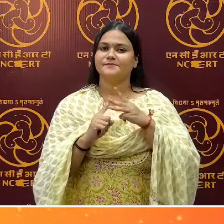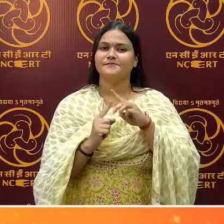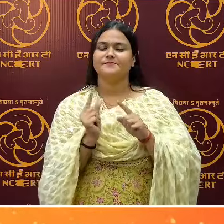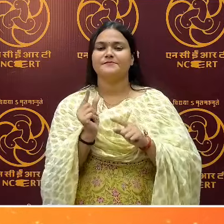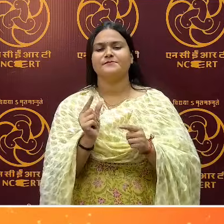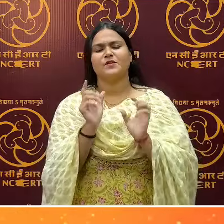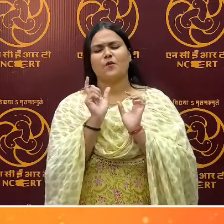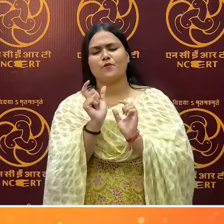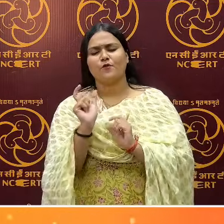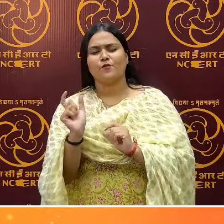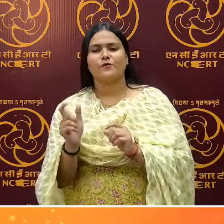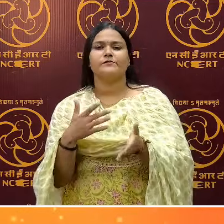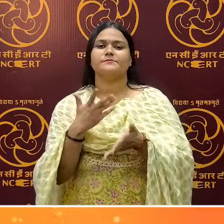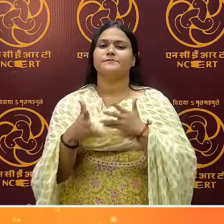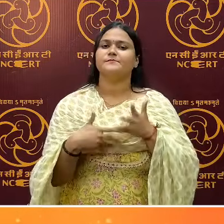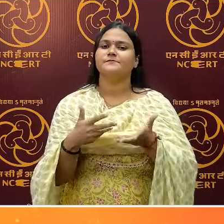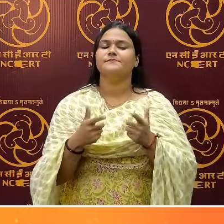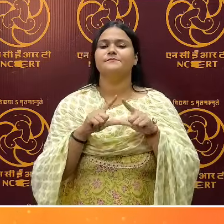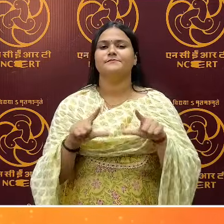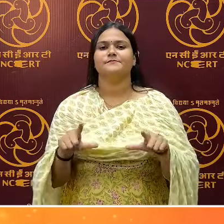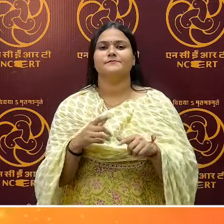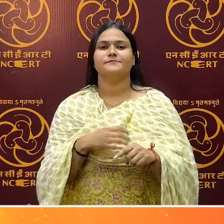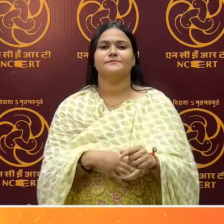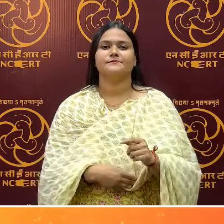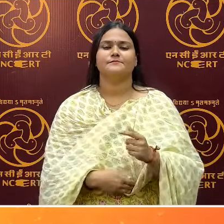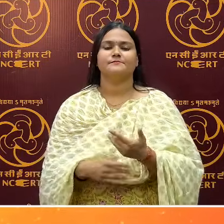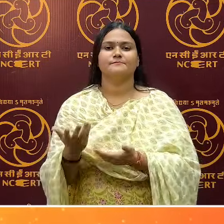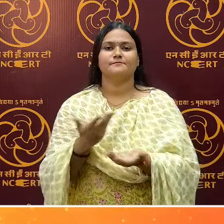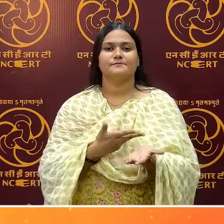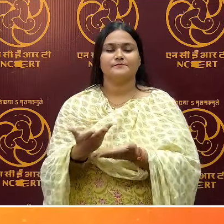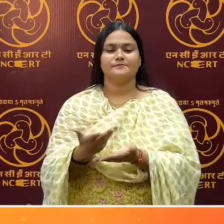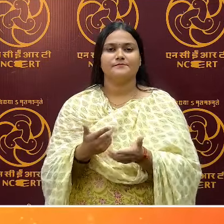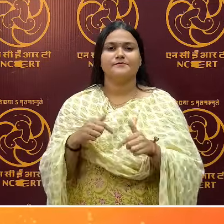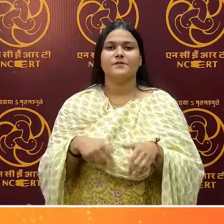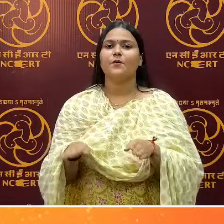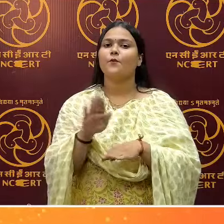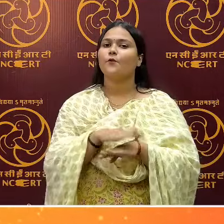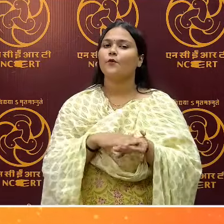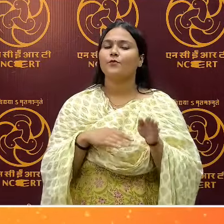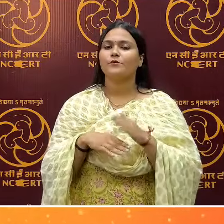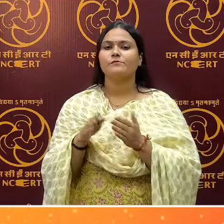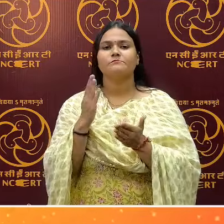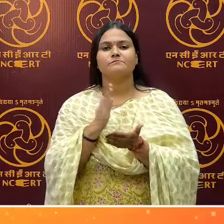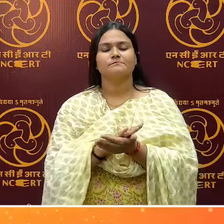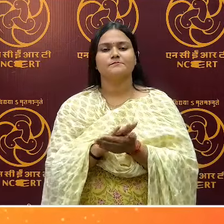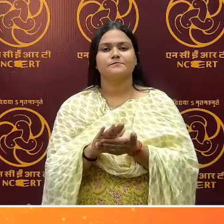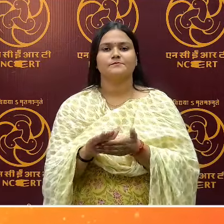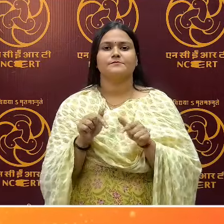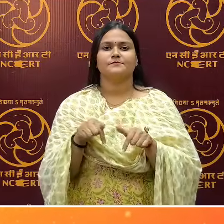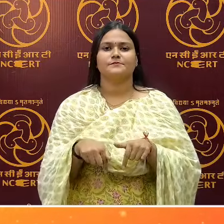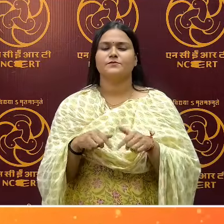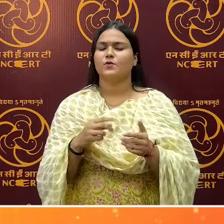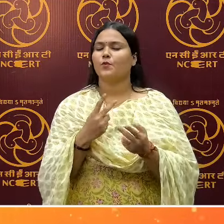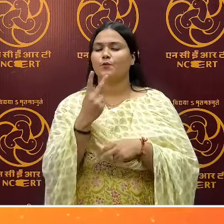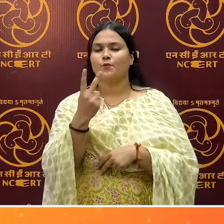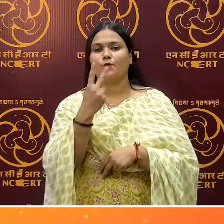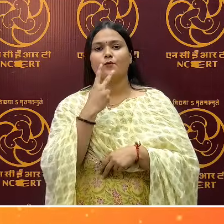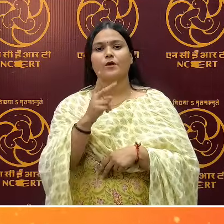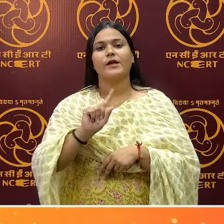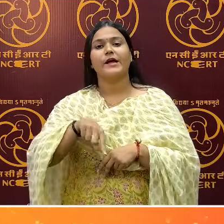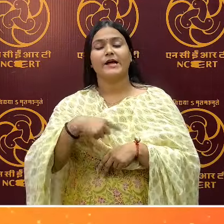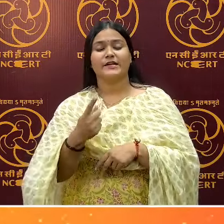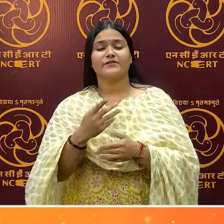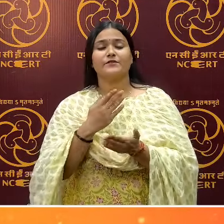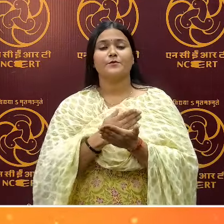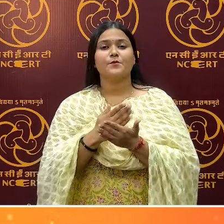interpreting each and every word that we discussed. And with this, we are wrapping up this particular program, but don't go anywhere. We have a